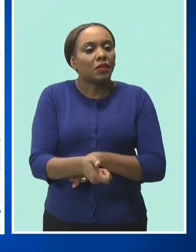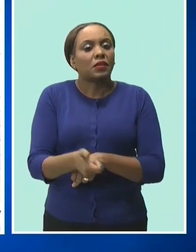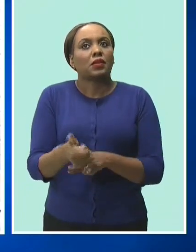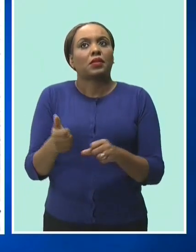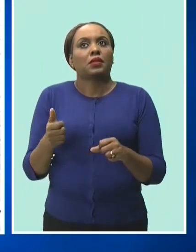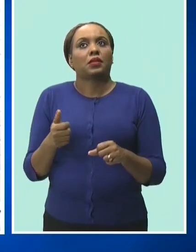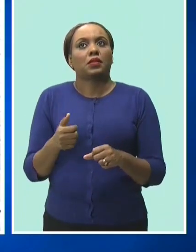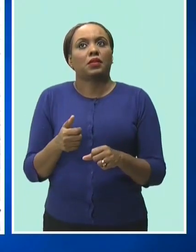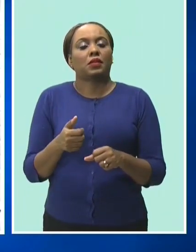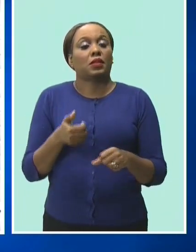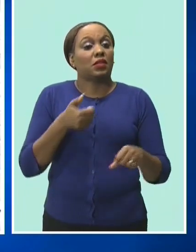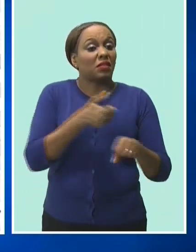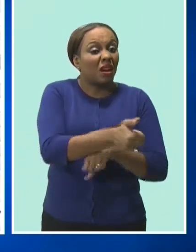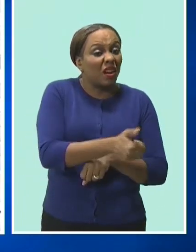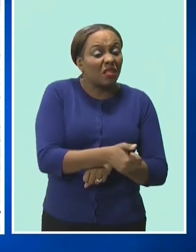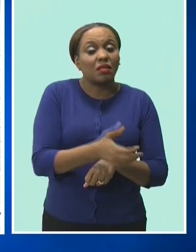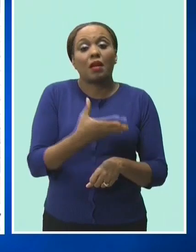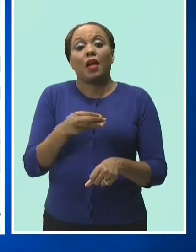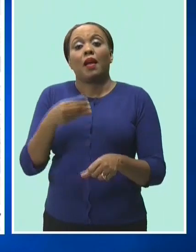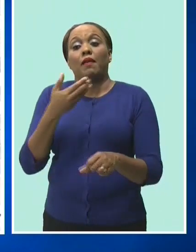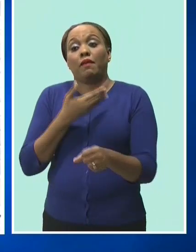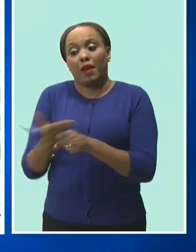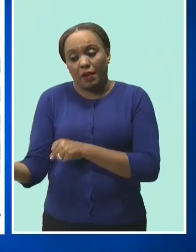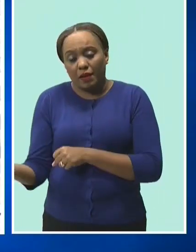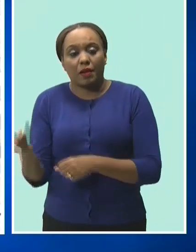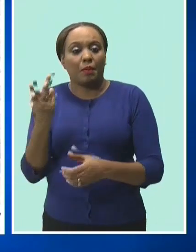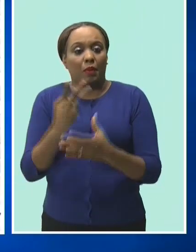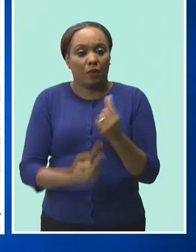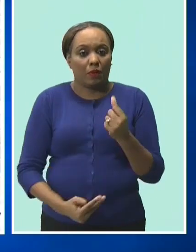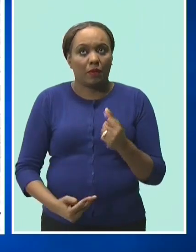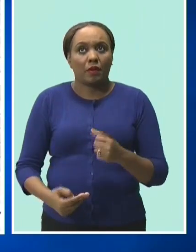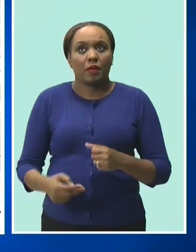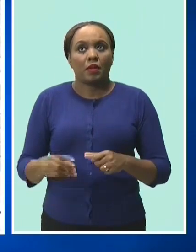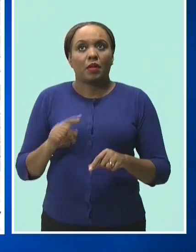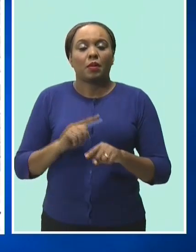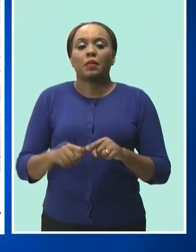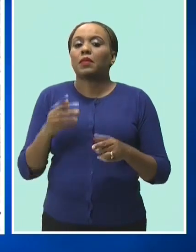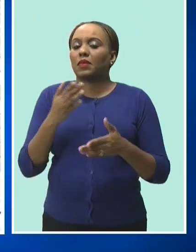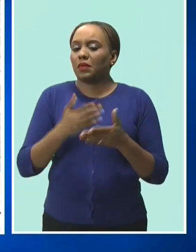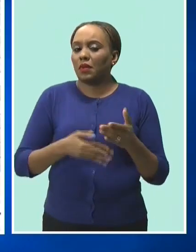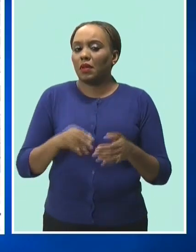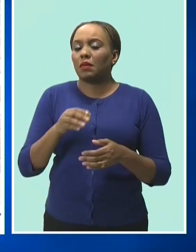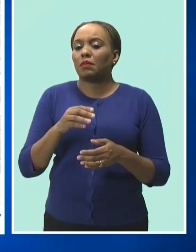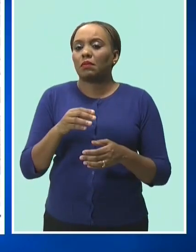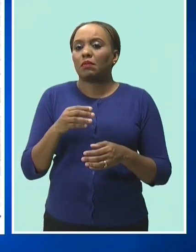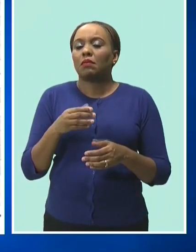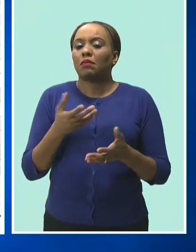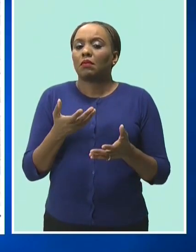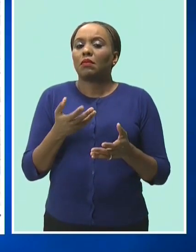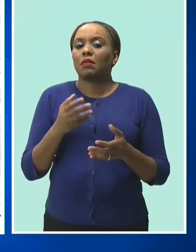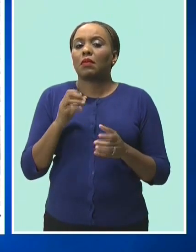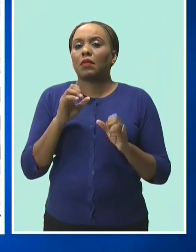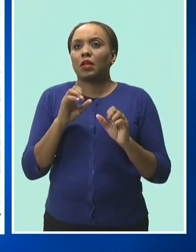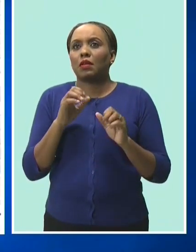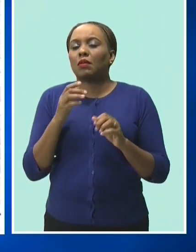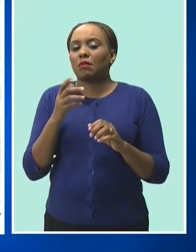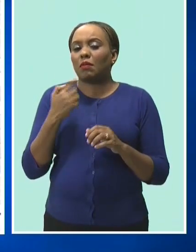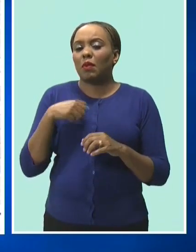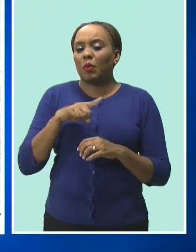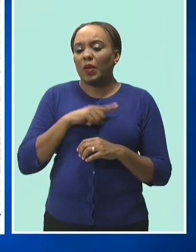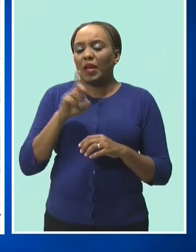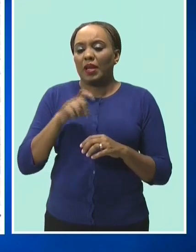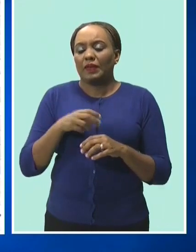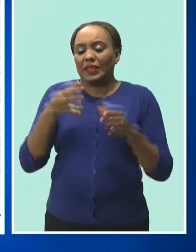after terminating their services. But there are some for which you can transfer and so on. It is at the discretion